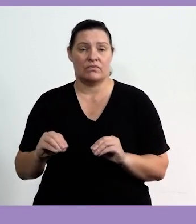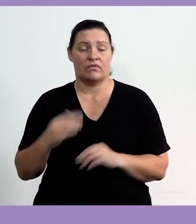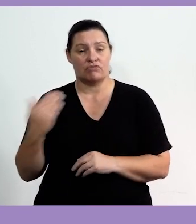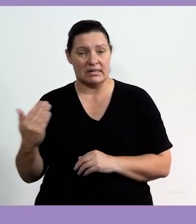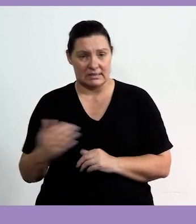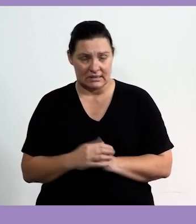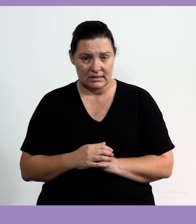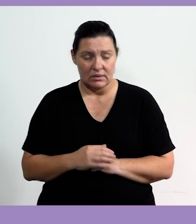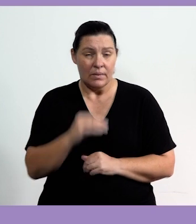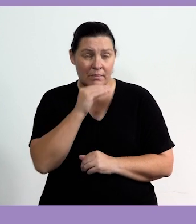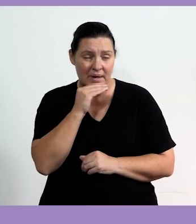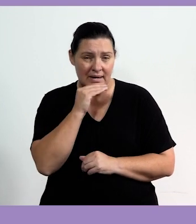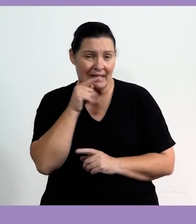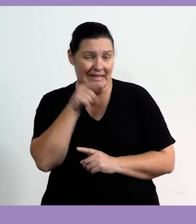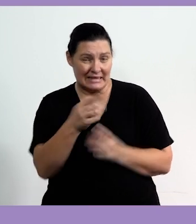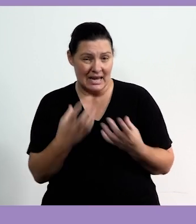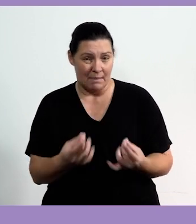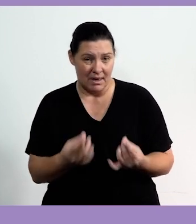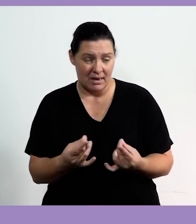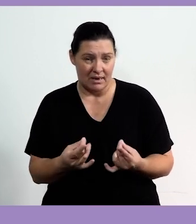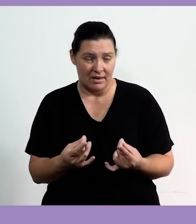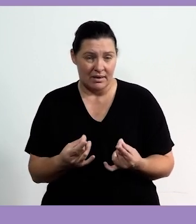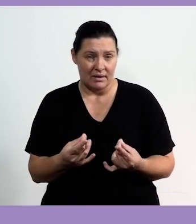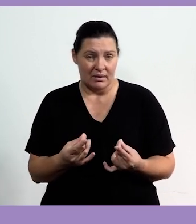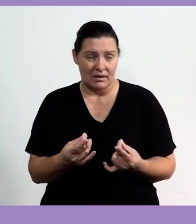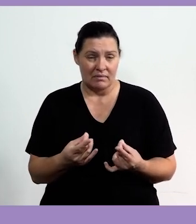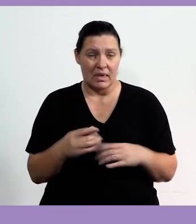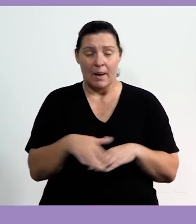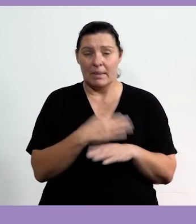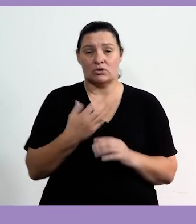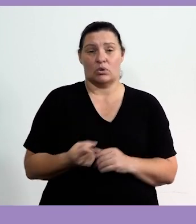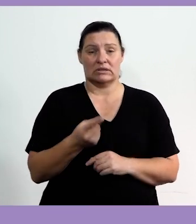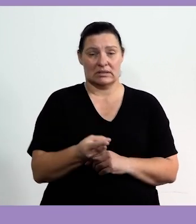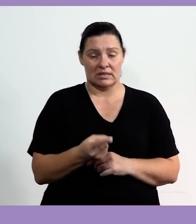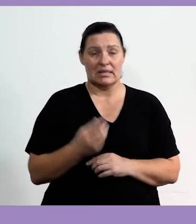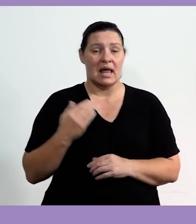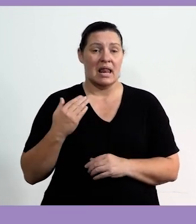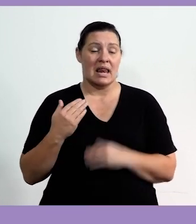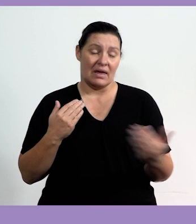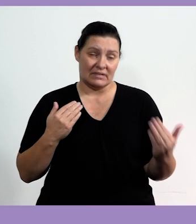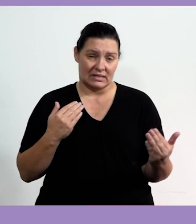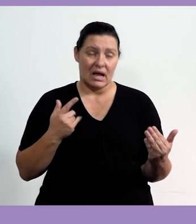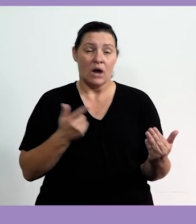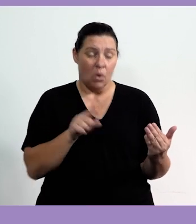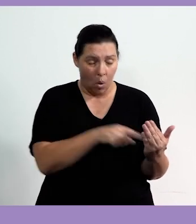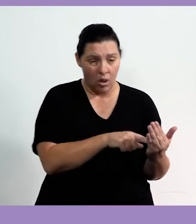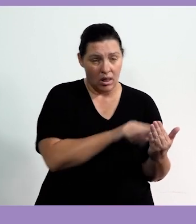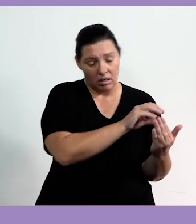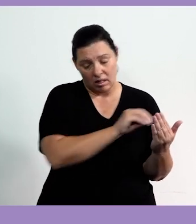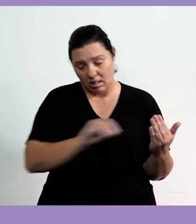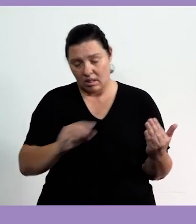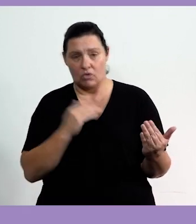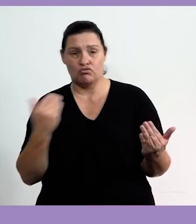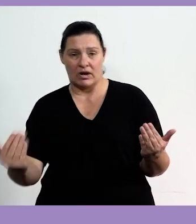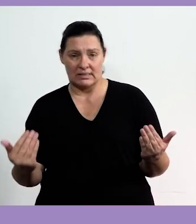had moved to the right. So it means that this number was in the placeholders that are in the left, and it